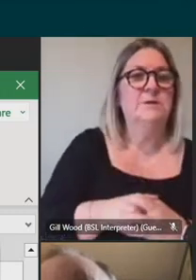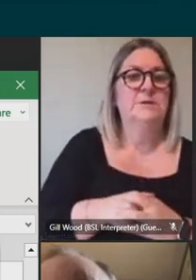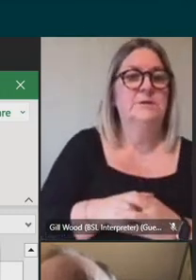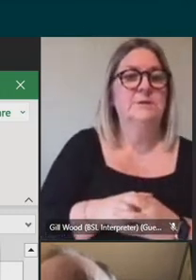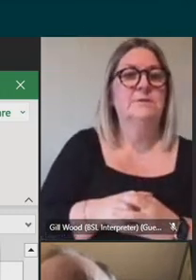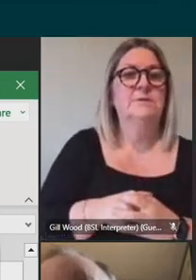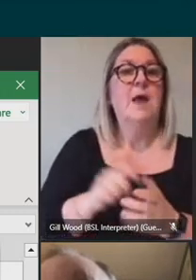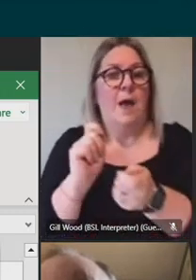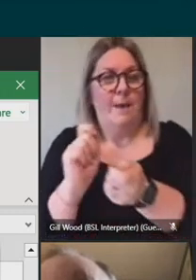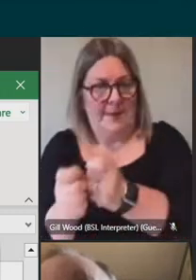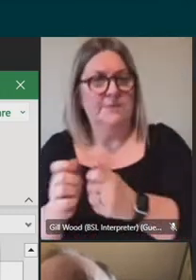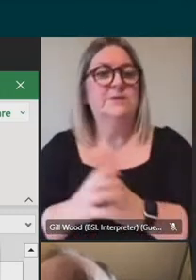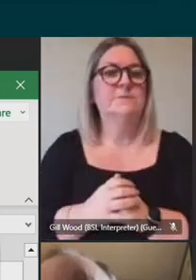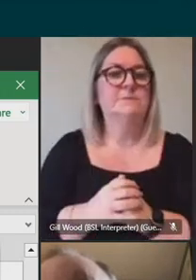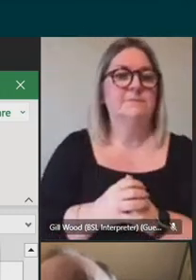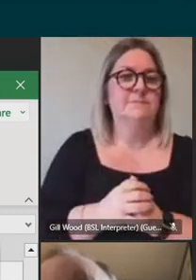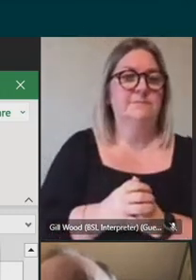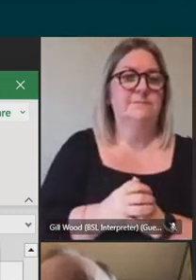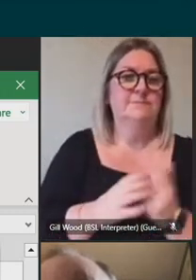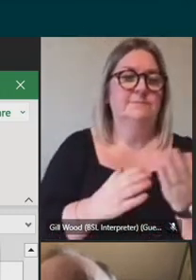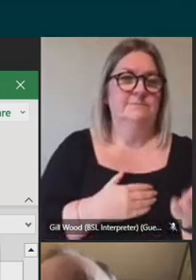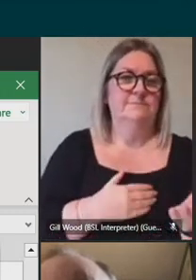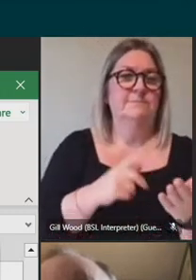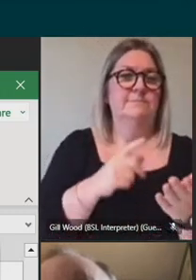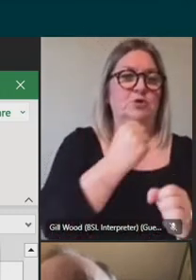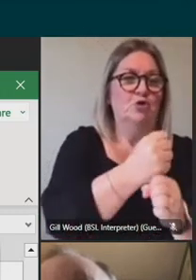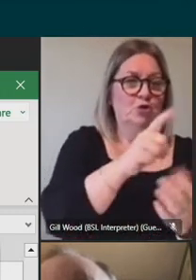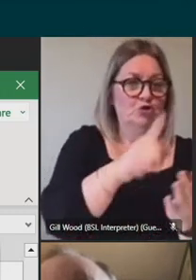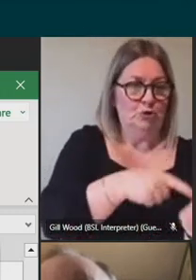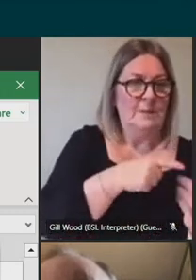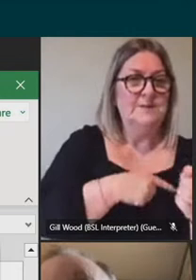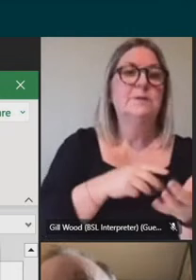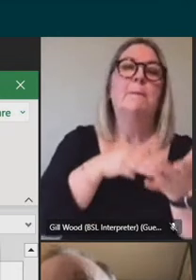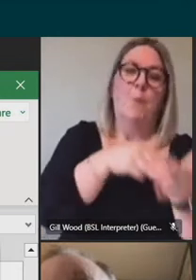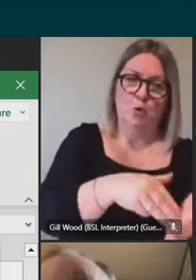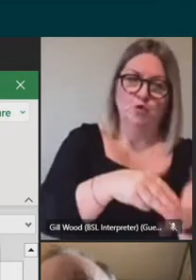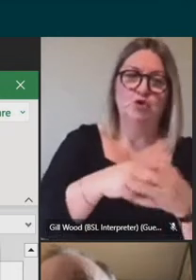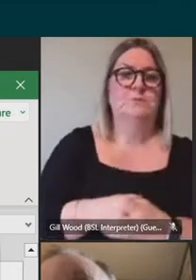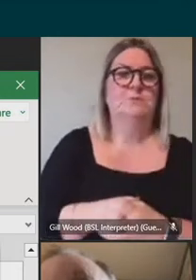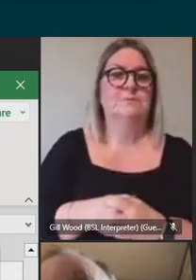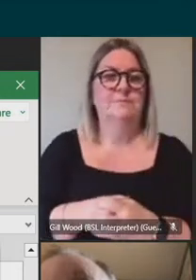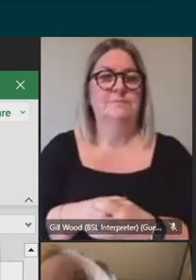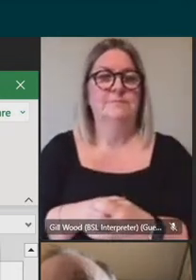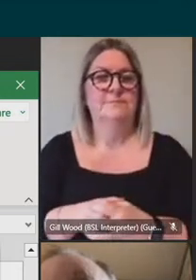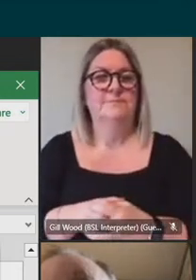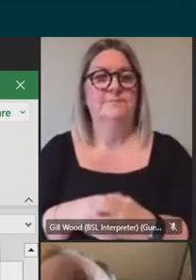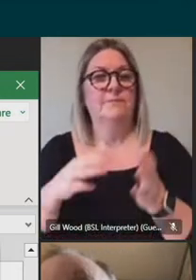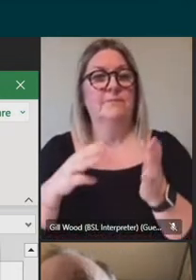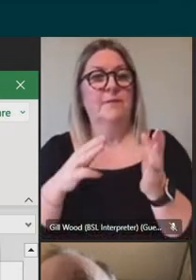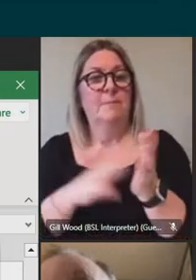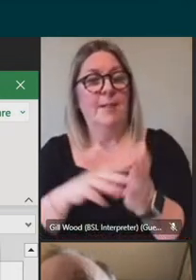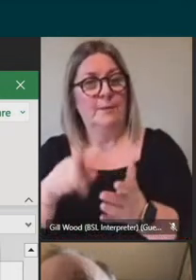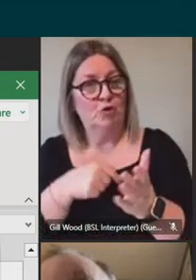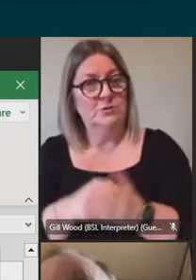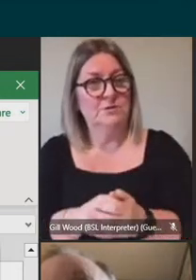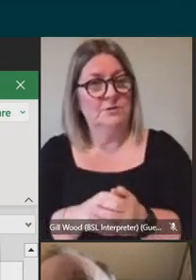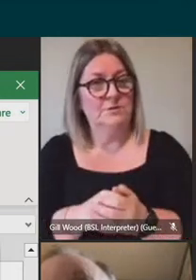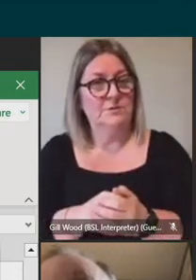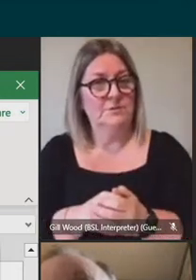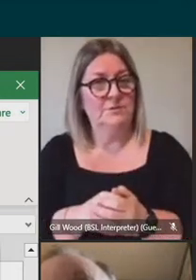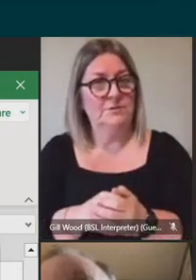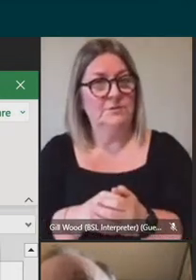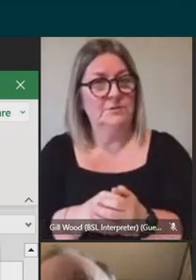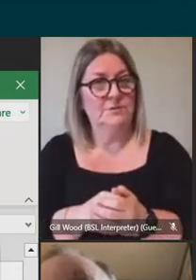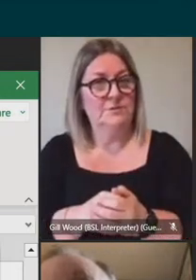Amendment. Councillor Jamieson. Motion. Councillor Johnston. Malcolm